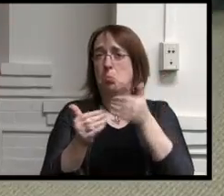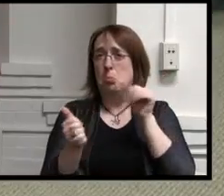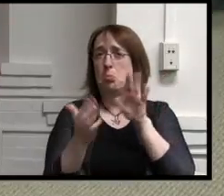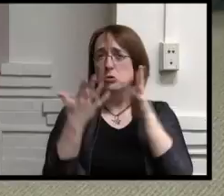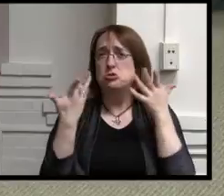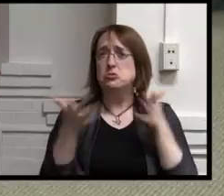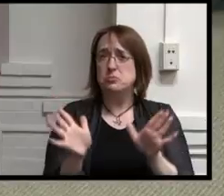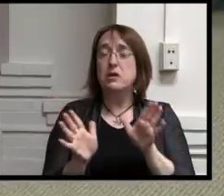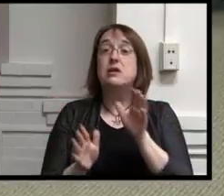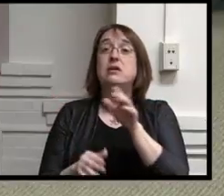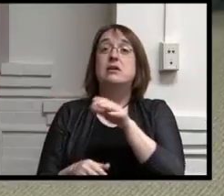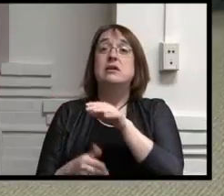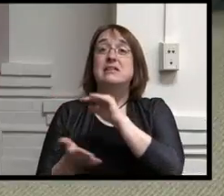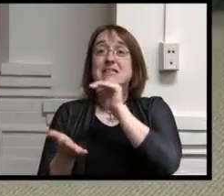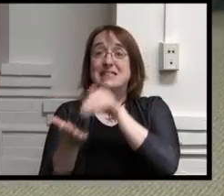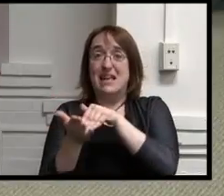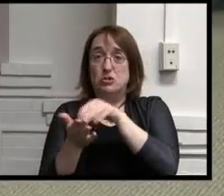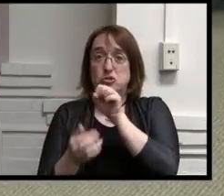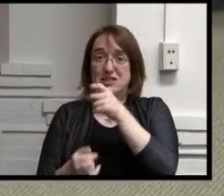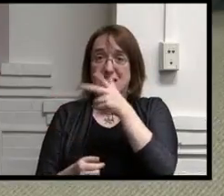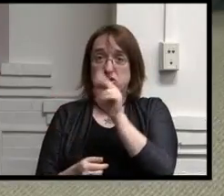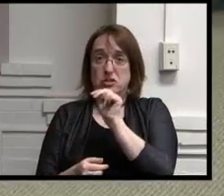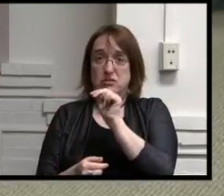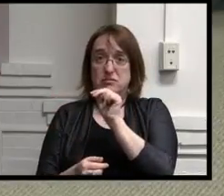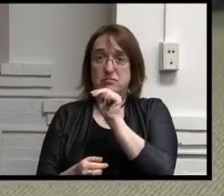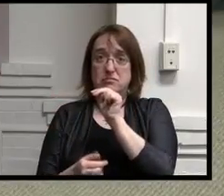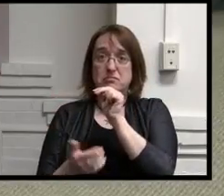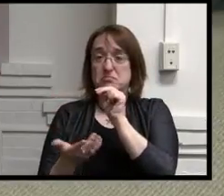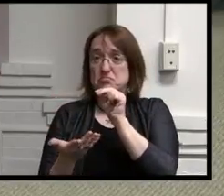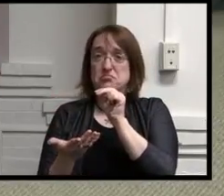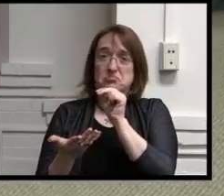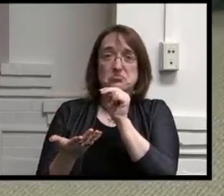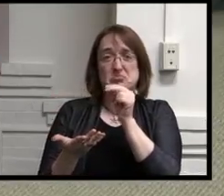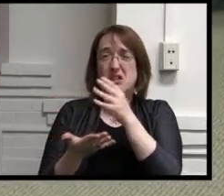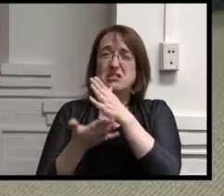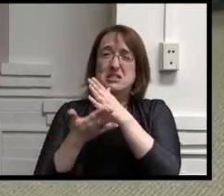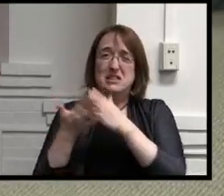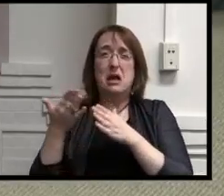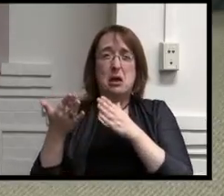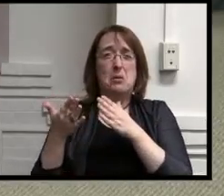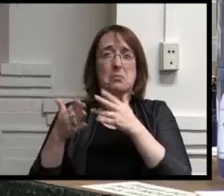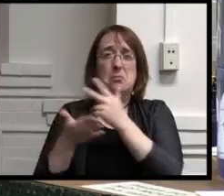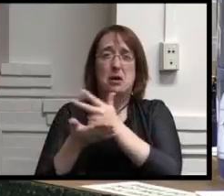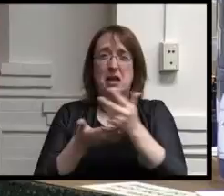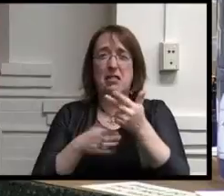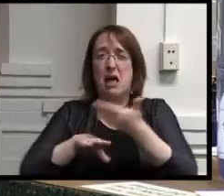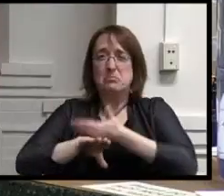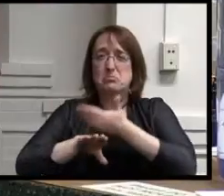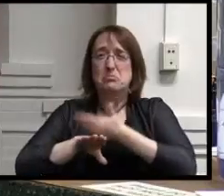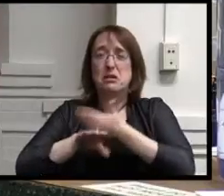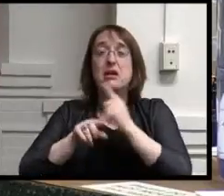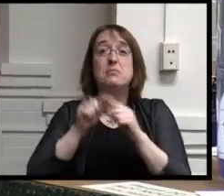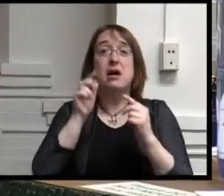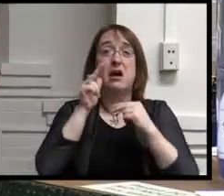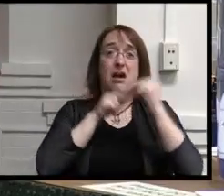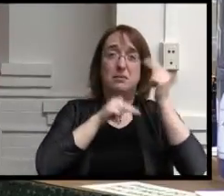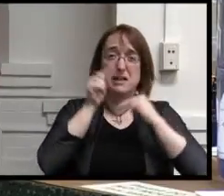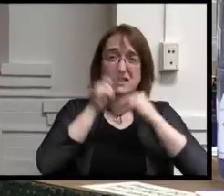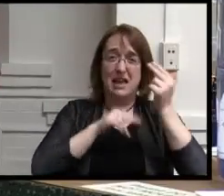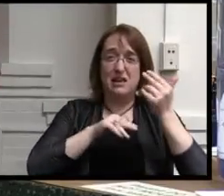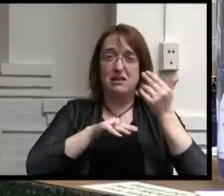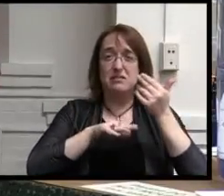of issues at Central, and we don't have a lot of underground work. We do have some out in the parking lot area, but we don't have any building-related underground work to